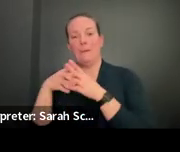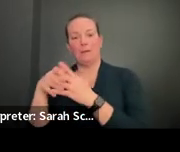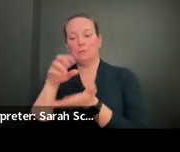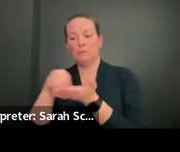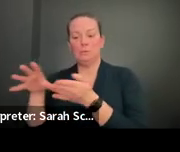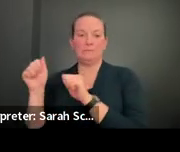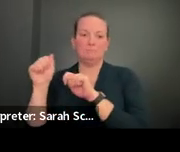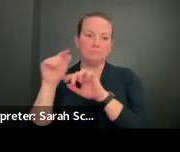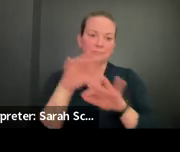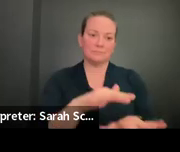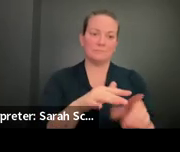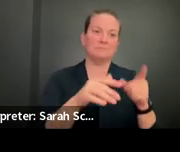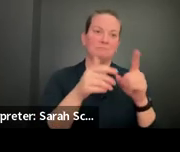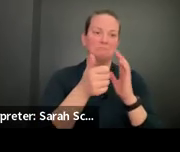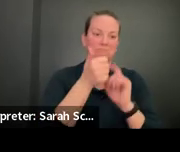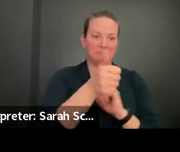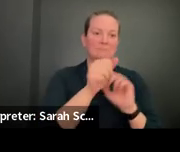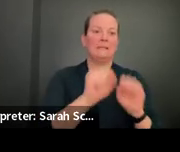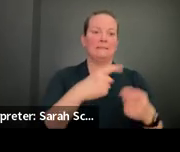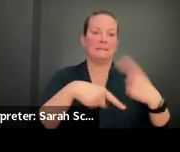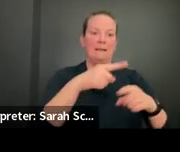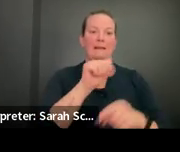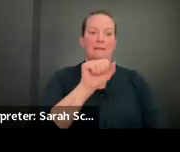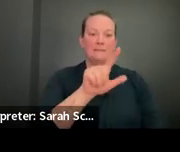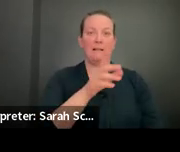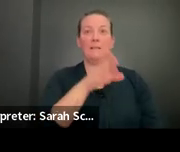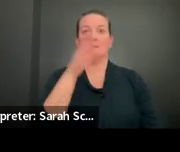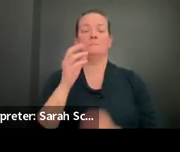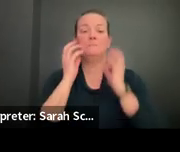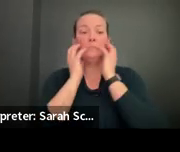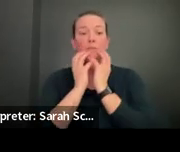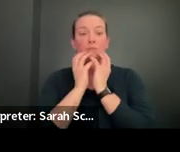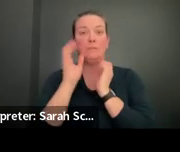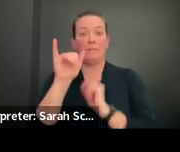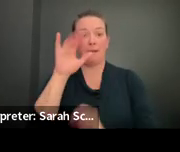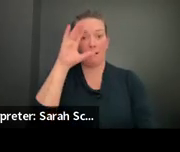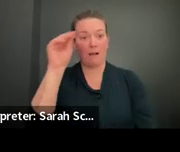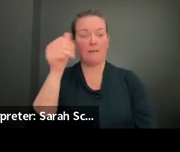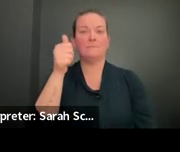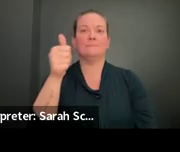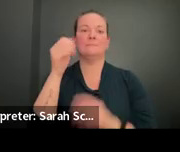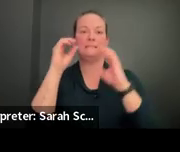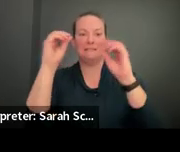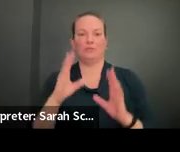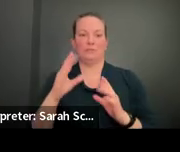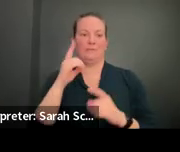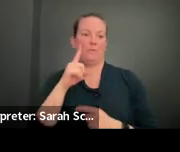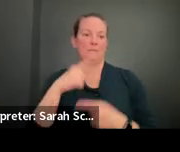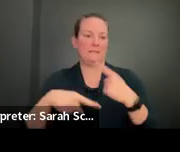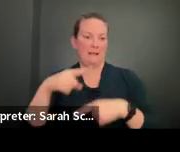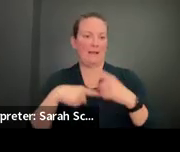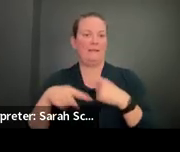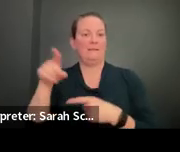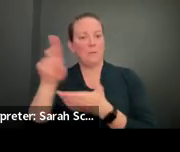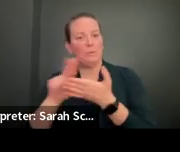students. The guy with the beard is again a teacher of sign language at